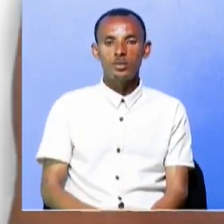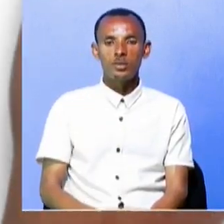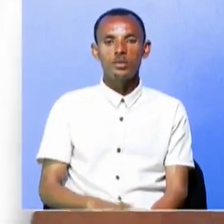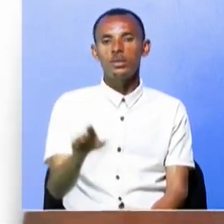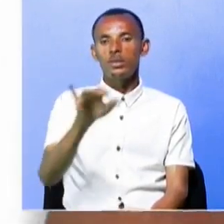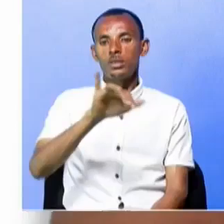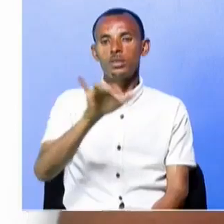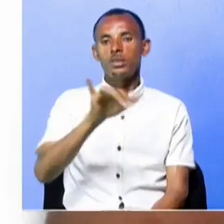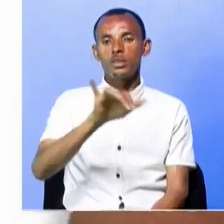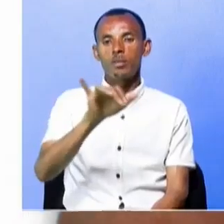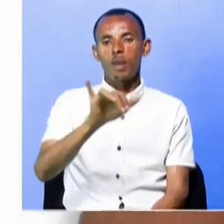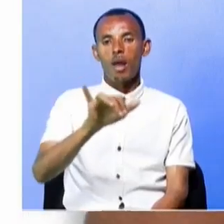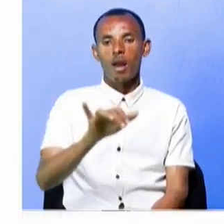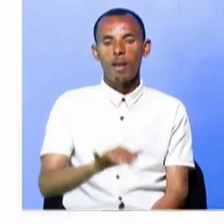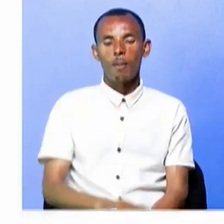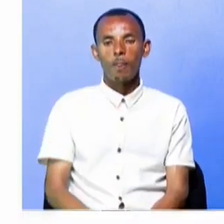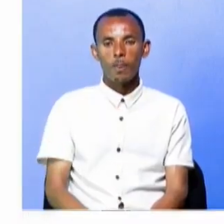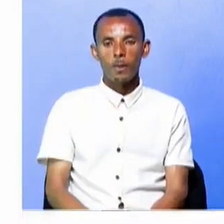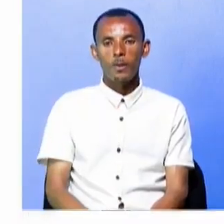similar